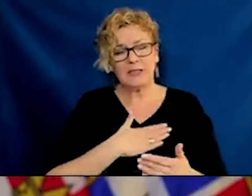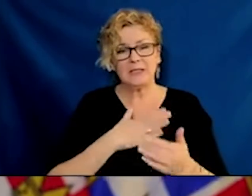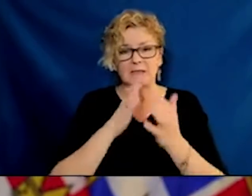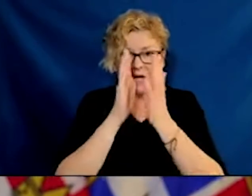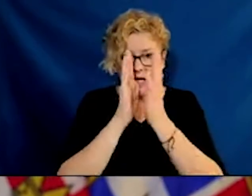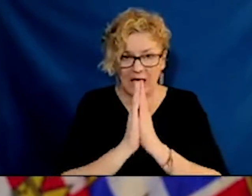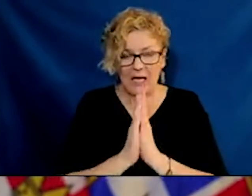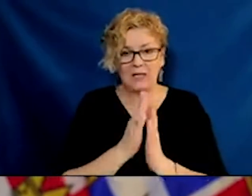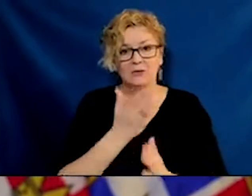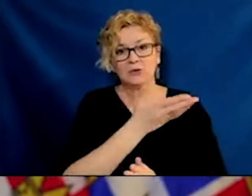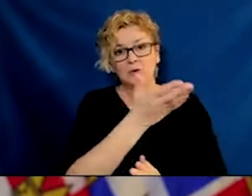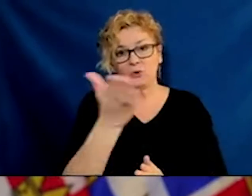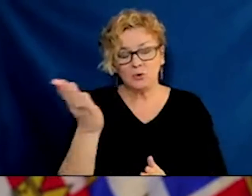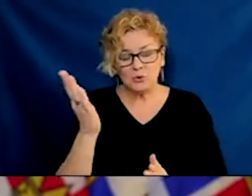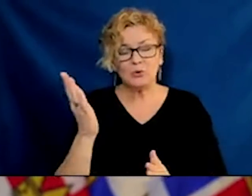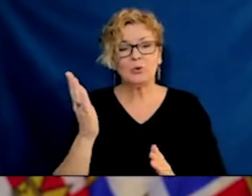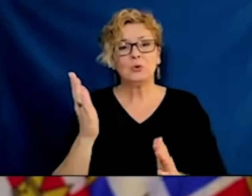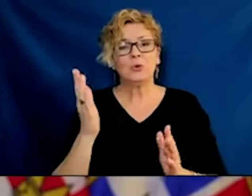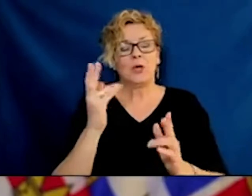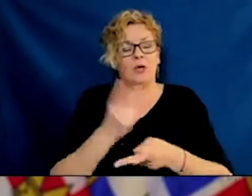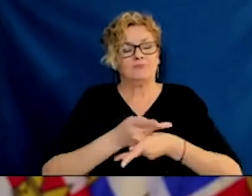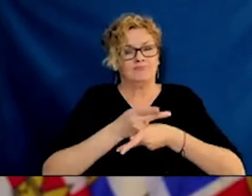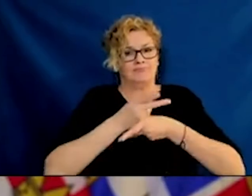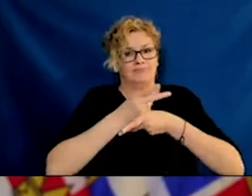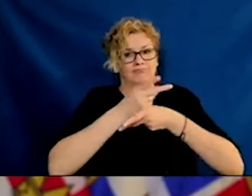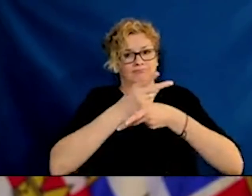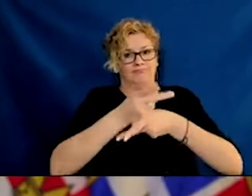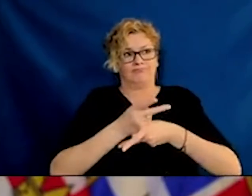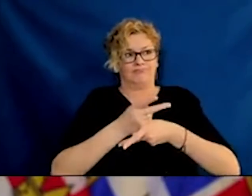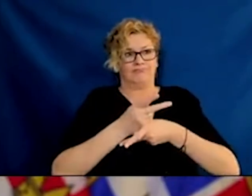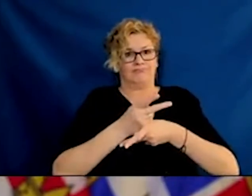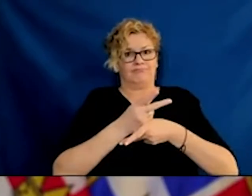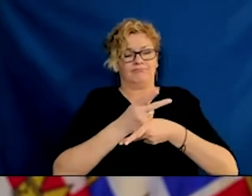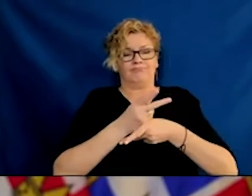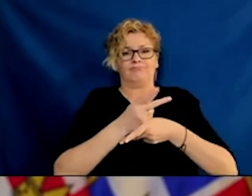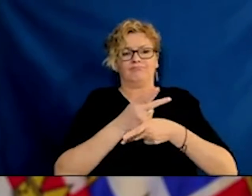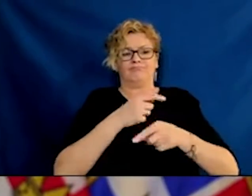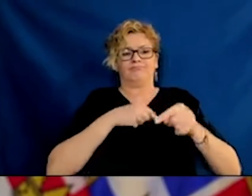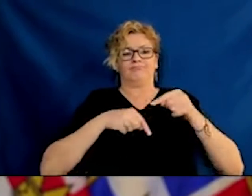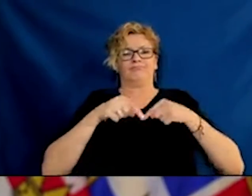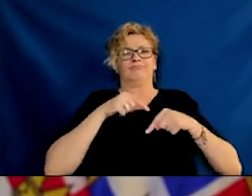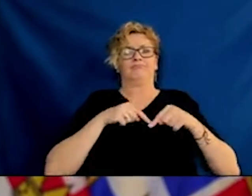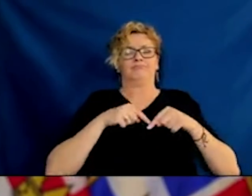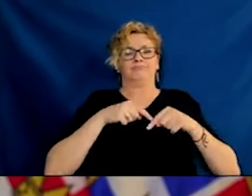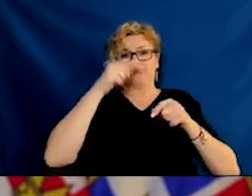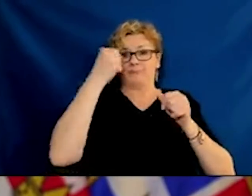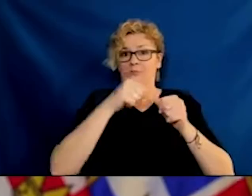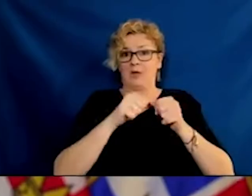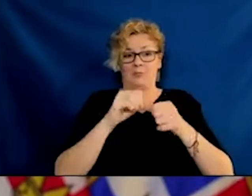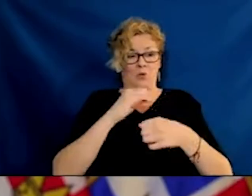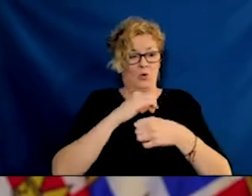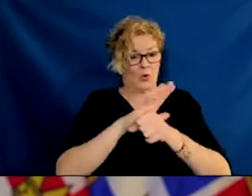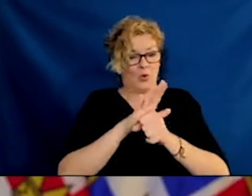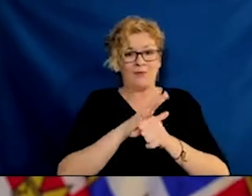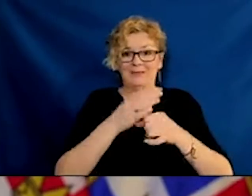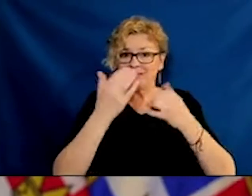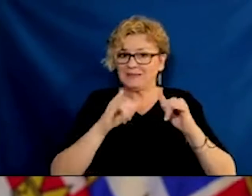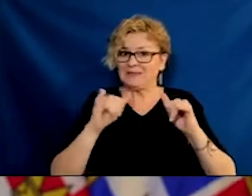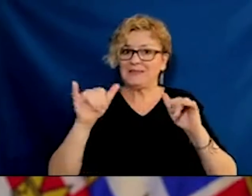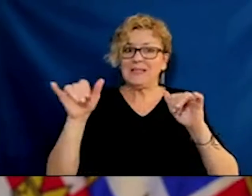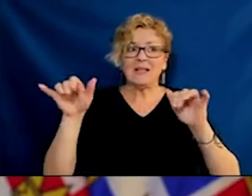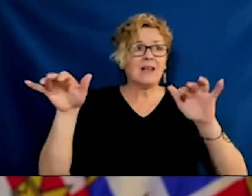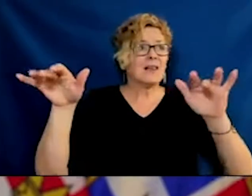that COVID-19 is still that unwelcome guest in our homes, in our workplaces, in our